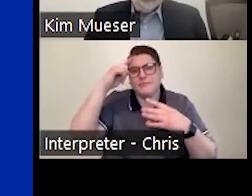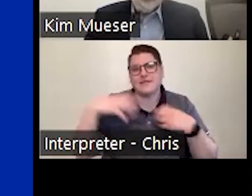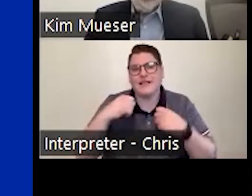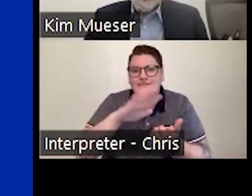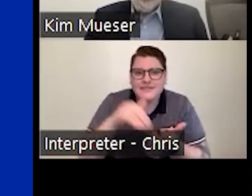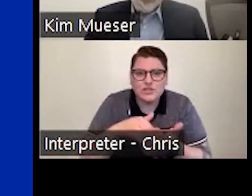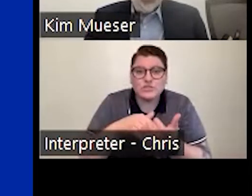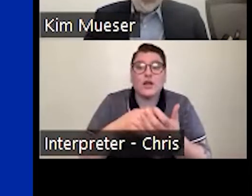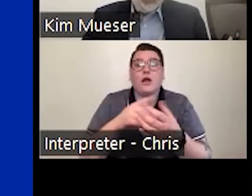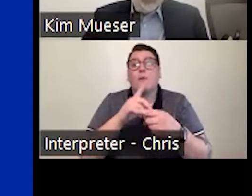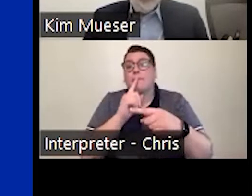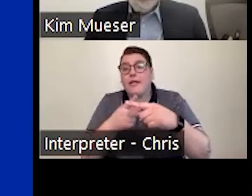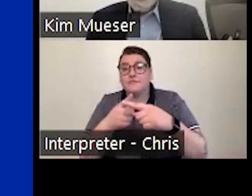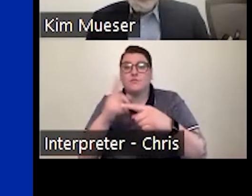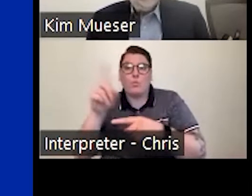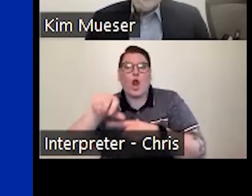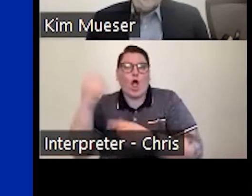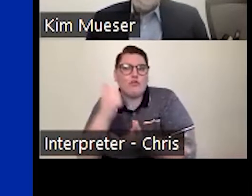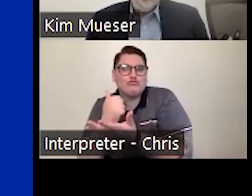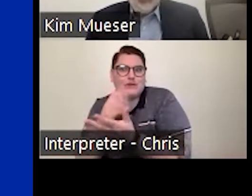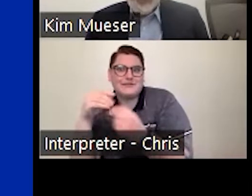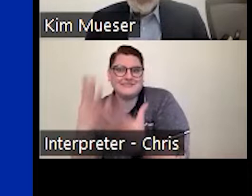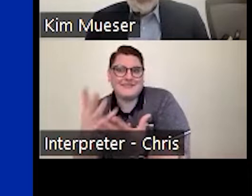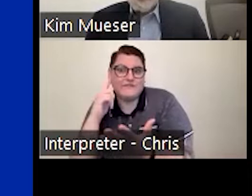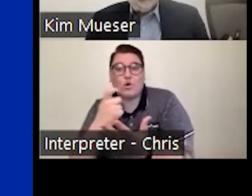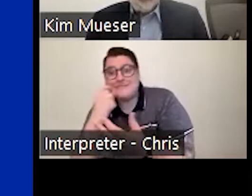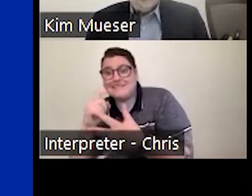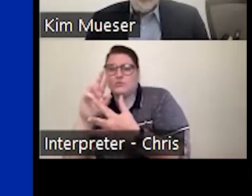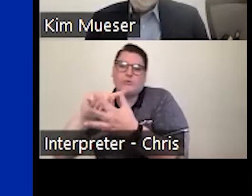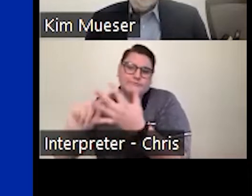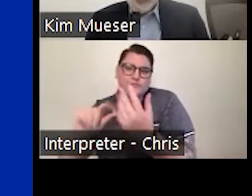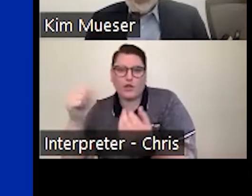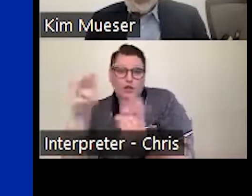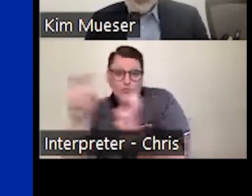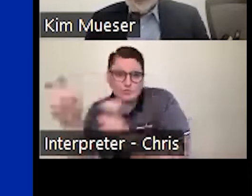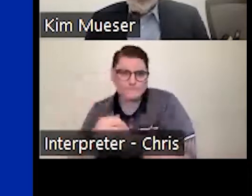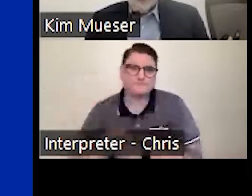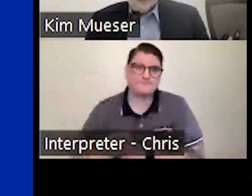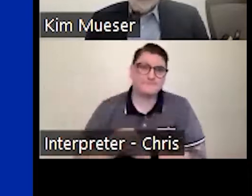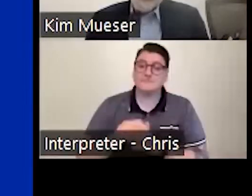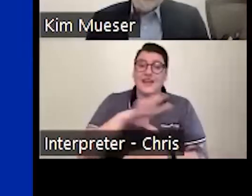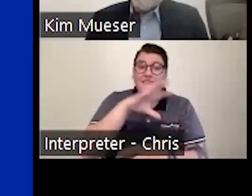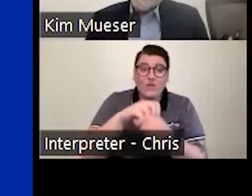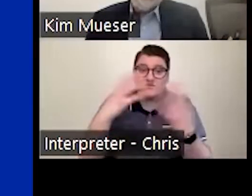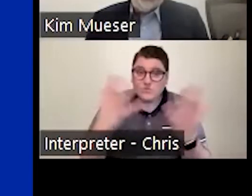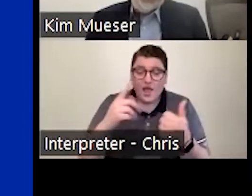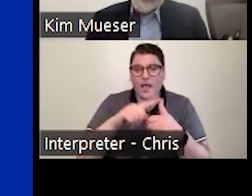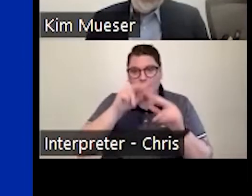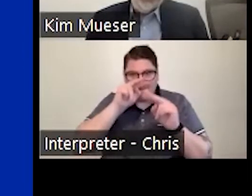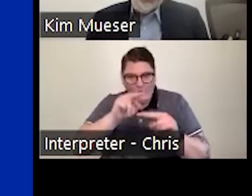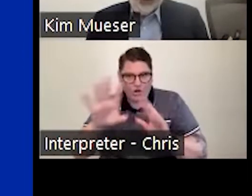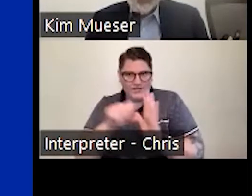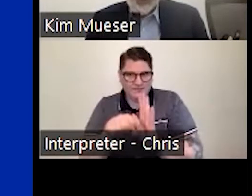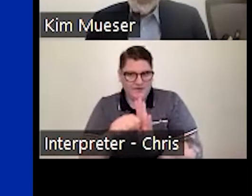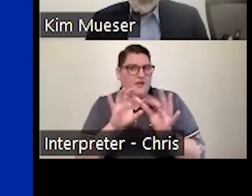treatment components. And part of the intervention involves monitoring of symptoms, in particular PTSD